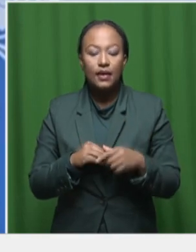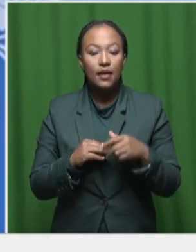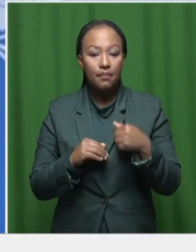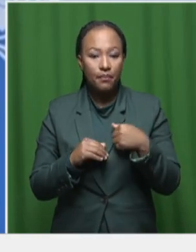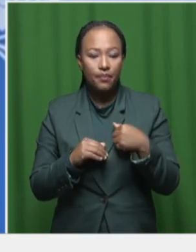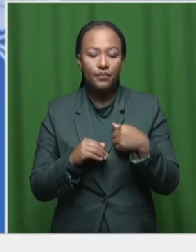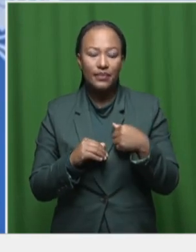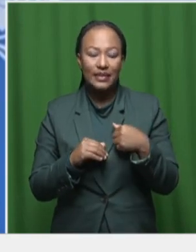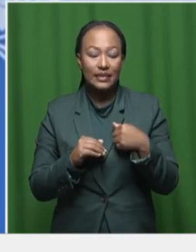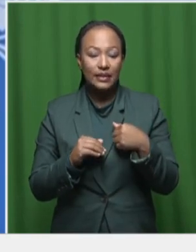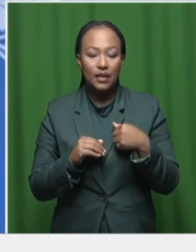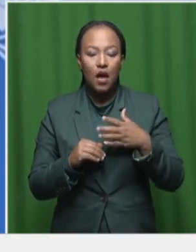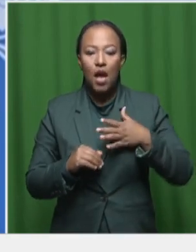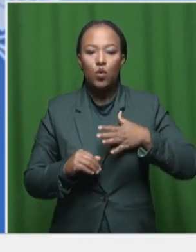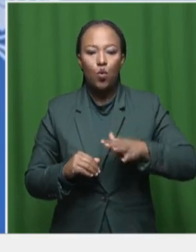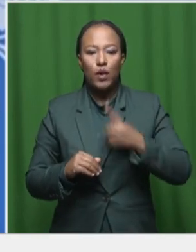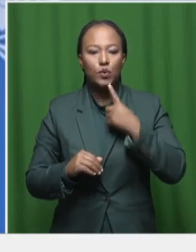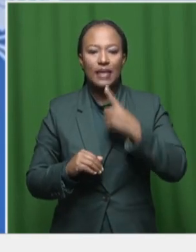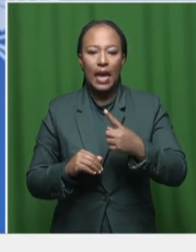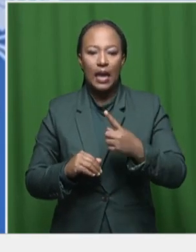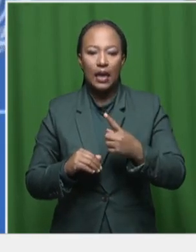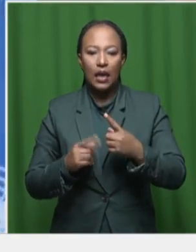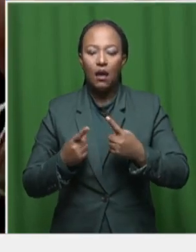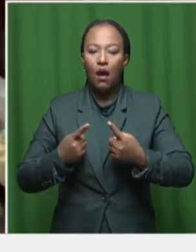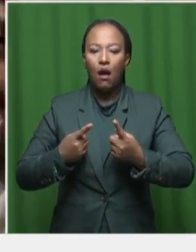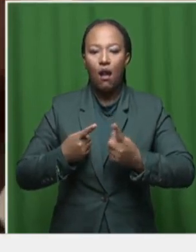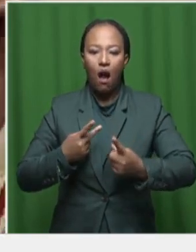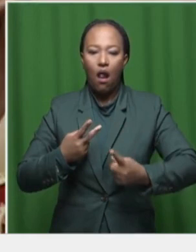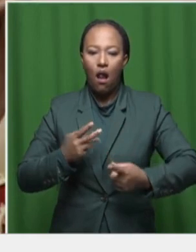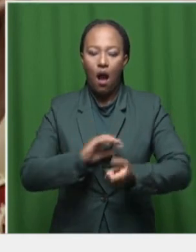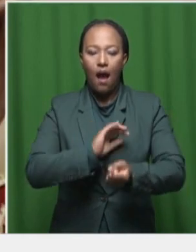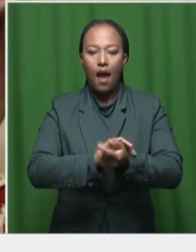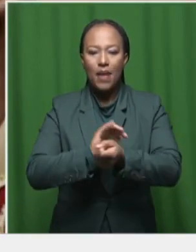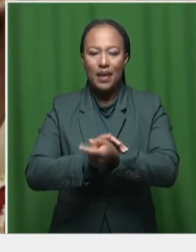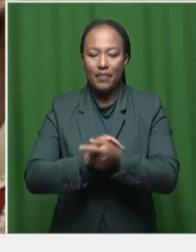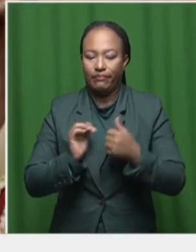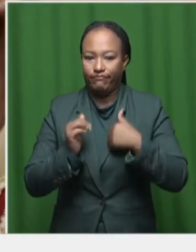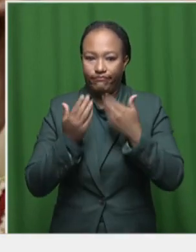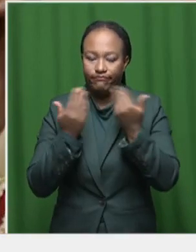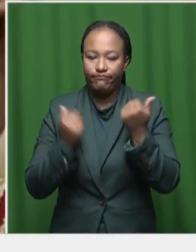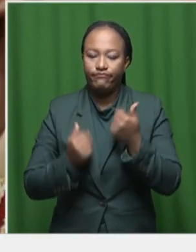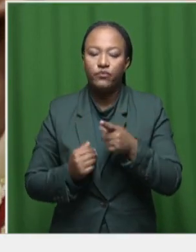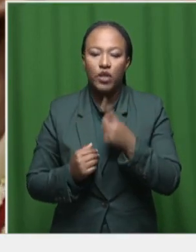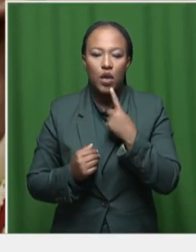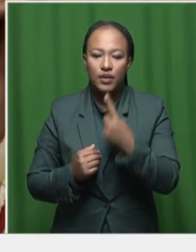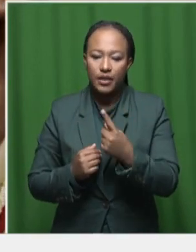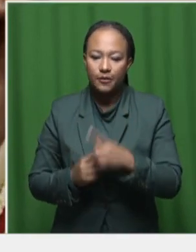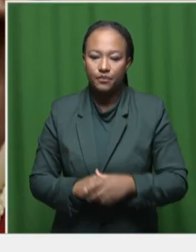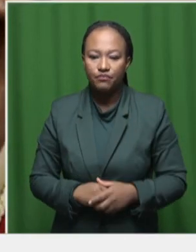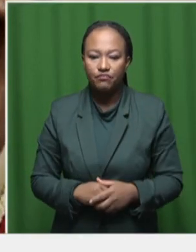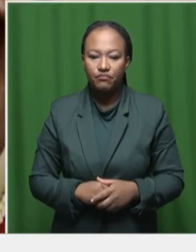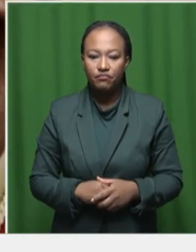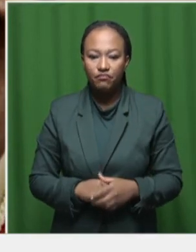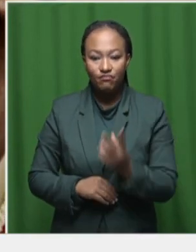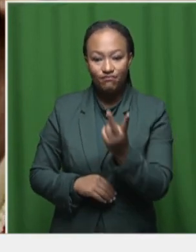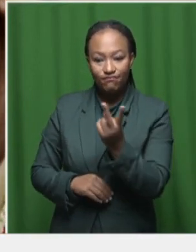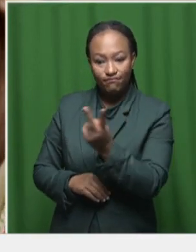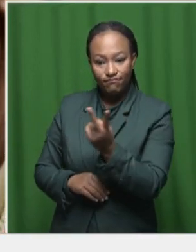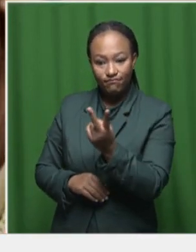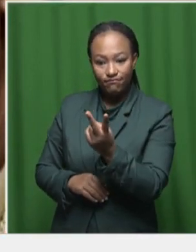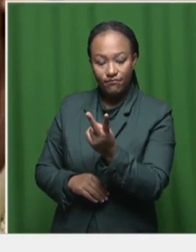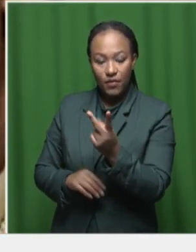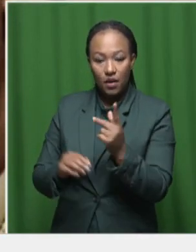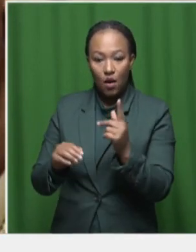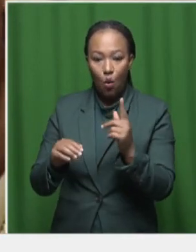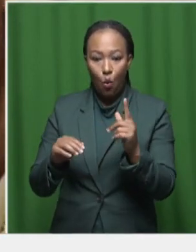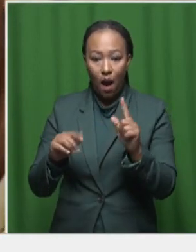rather volatile. I don't want to predict what will happen. Still, no direct negotiations between the two warring